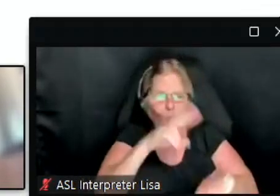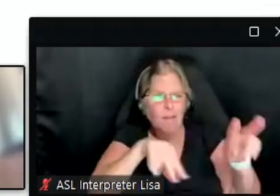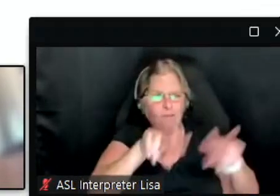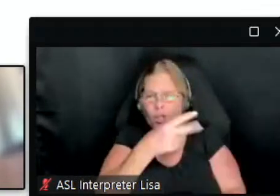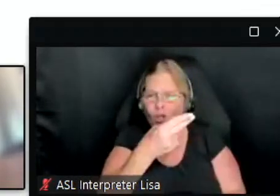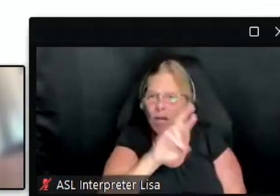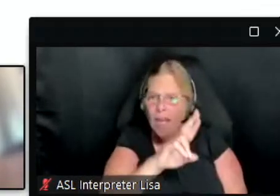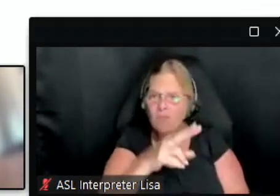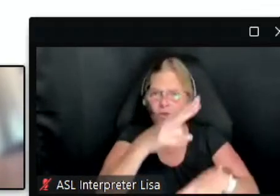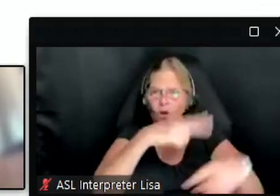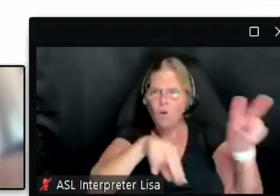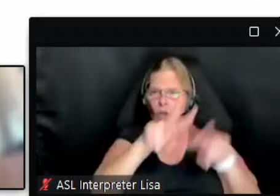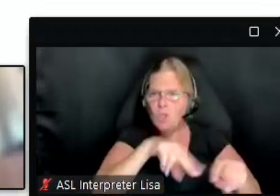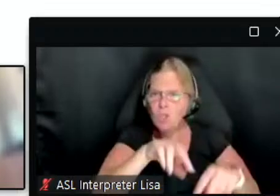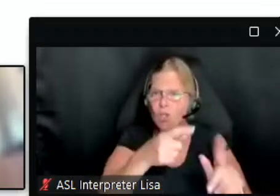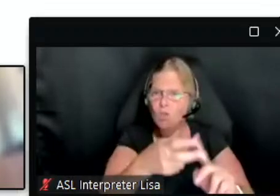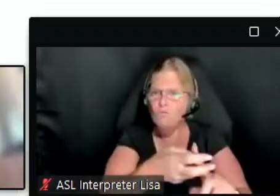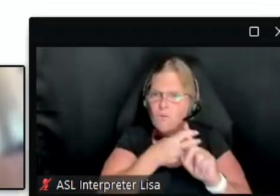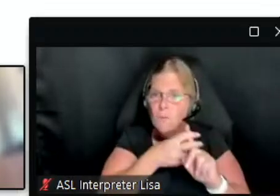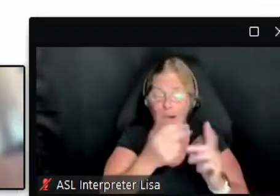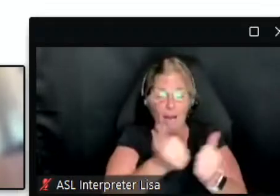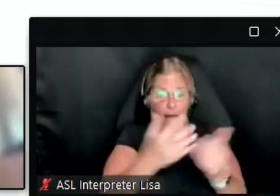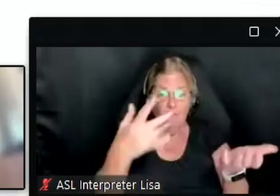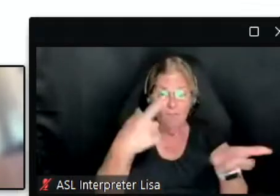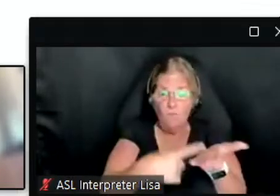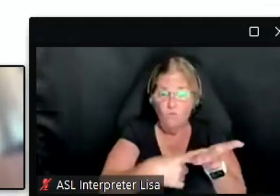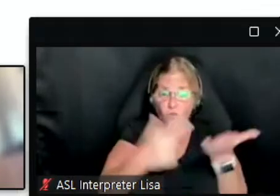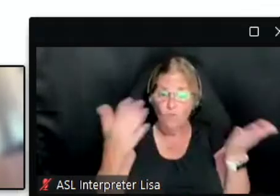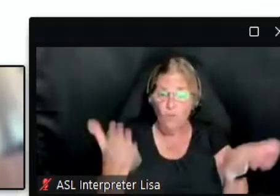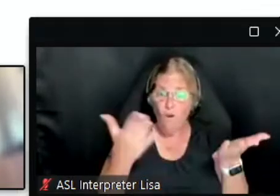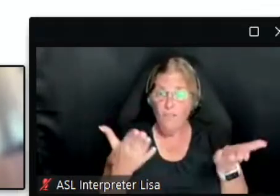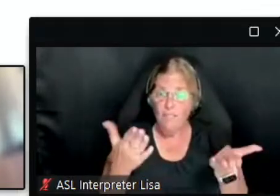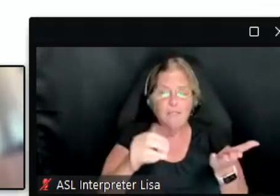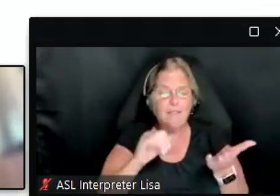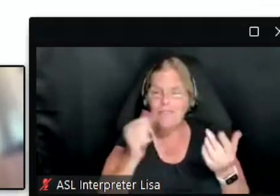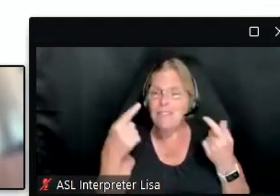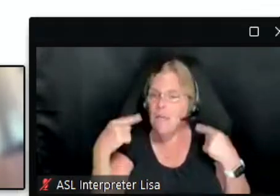recruitment, because everything that we're talking about here, if it doesn't align with